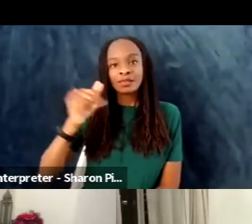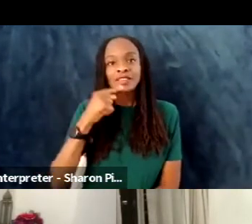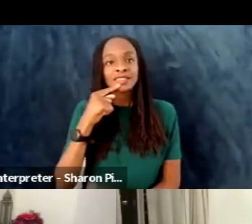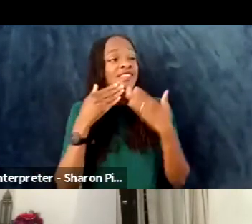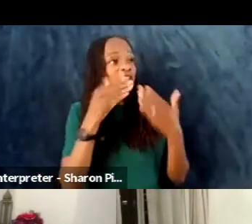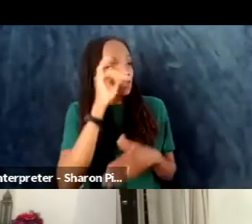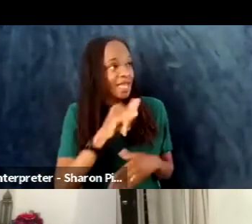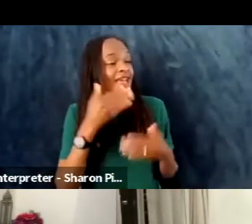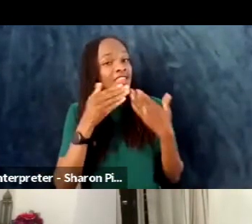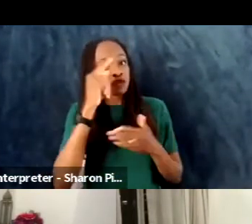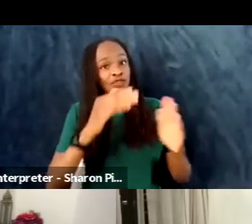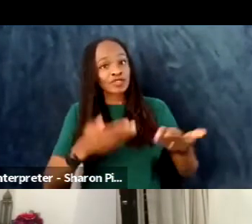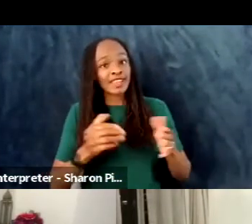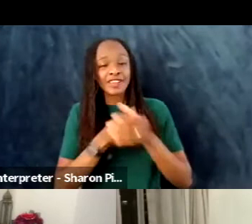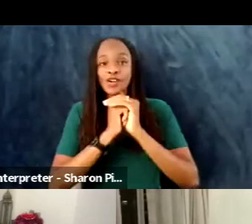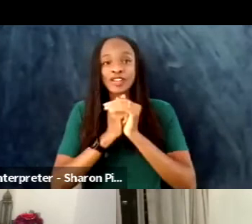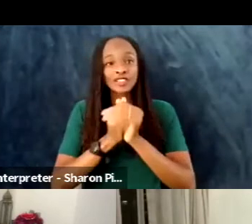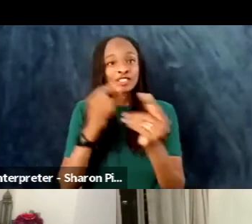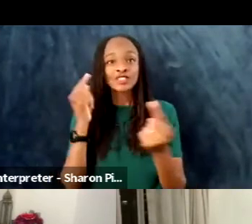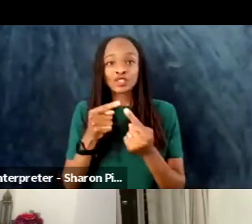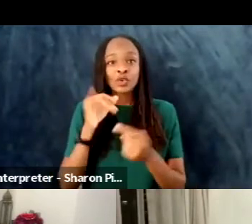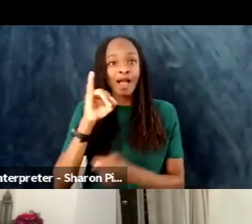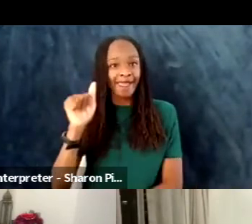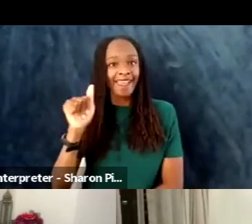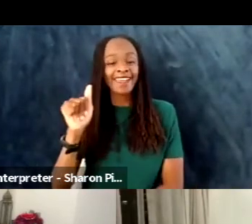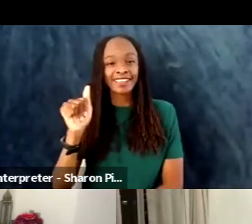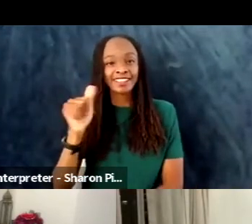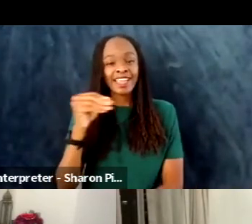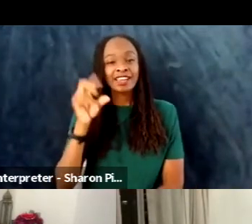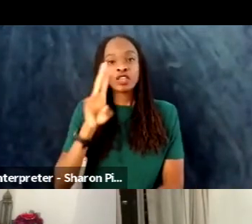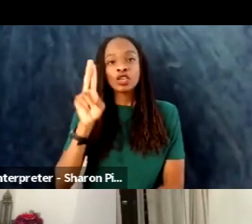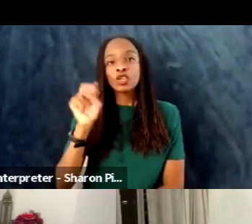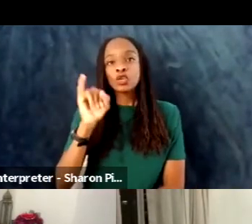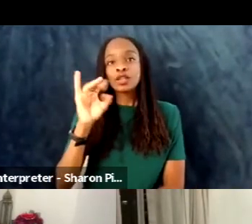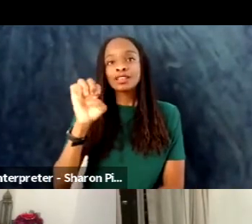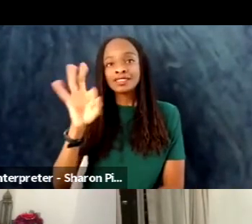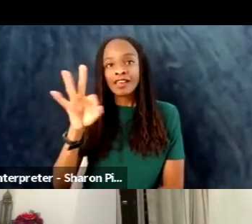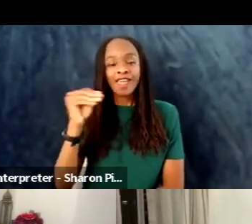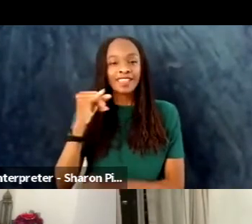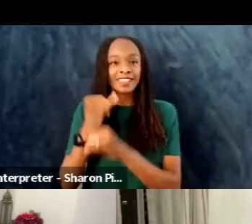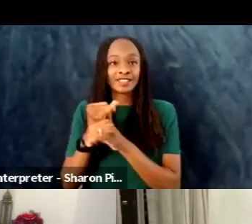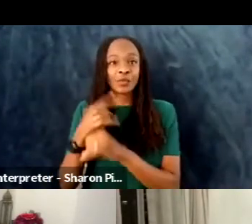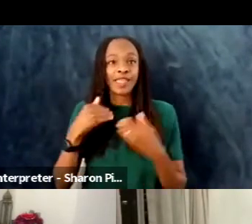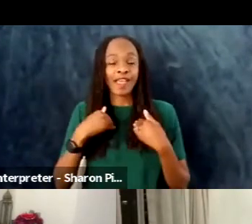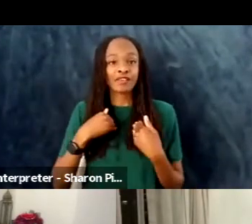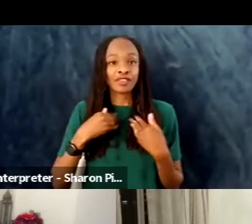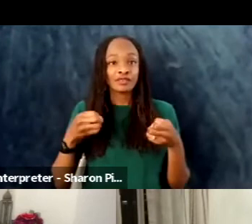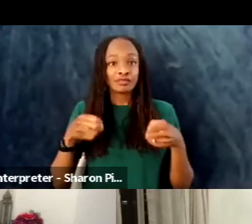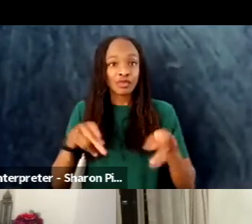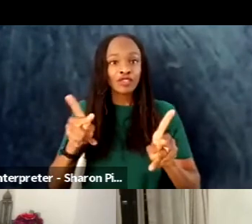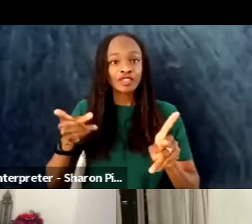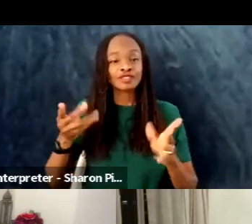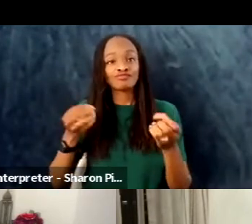invitation, and congratulations to the IAA and UNICEF and to the Institute. We've had the privilege of working with